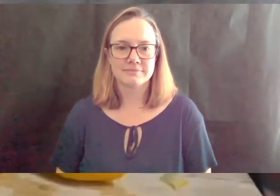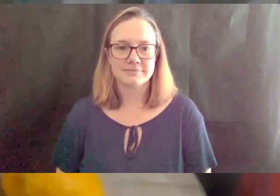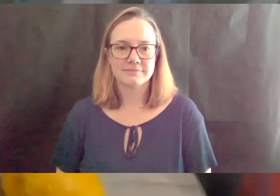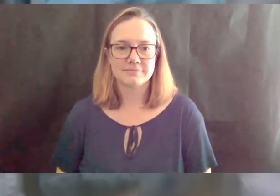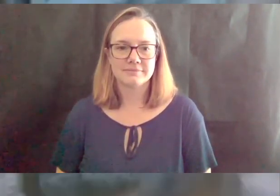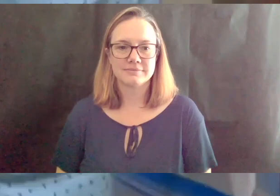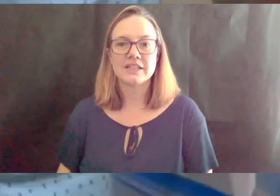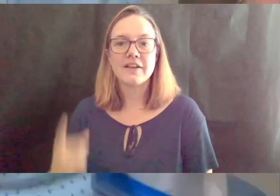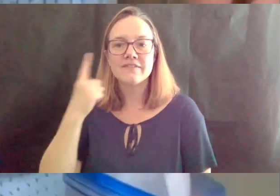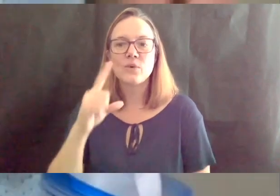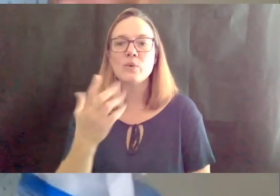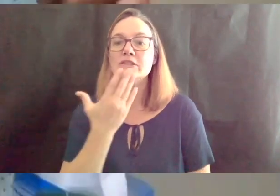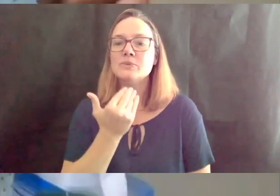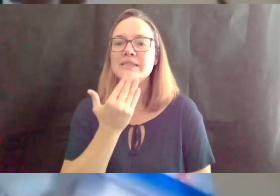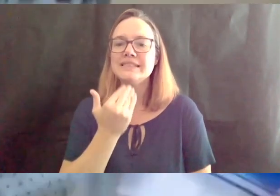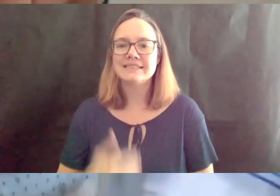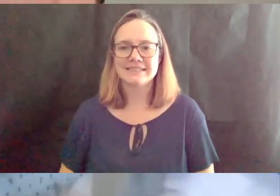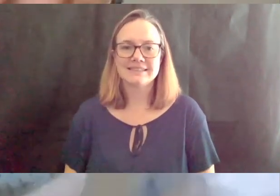Some sweetness.